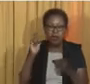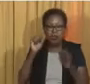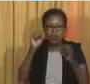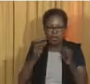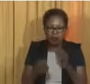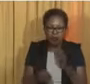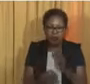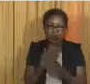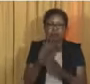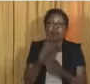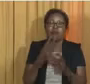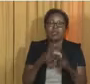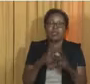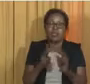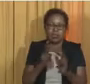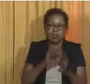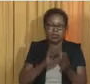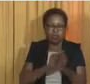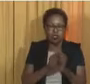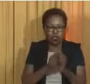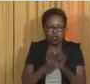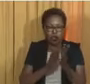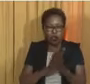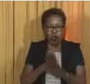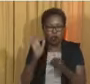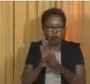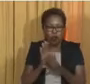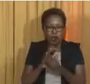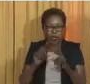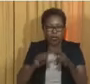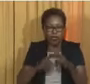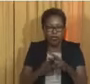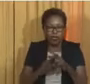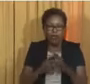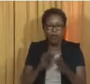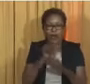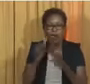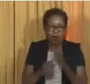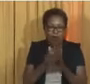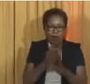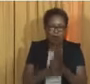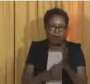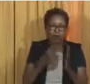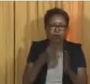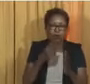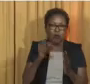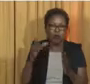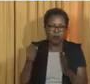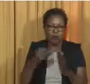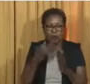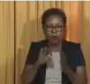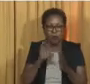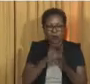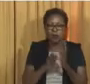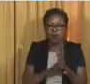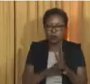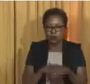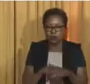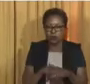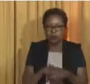and popular initiative routes provided for under Article 257 of the Constitution.